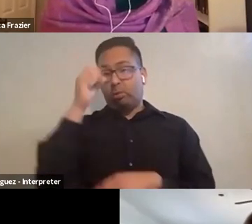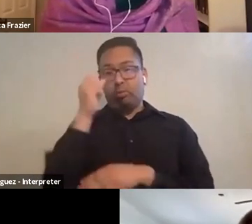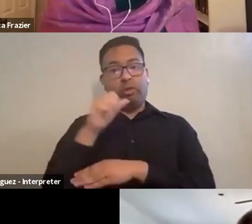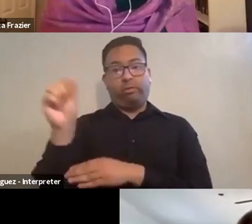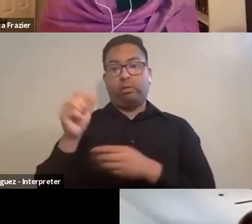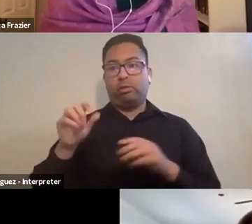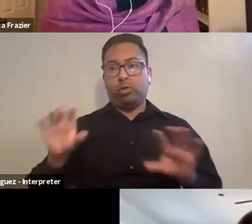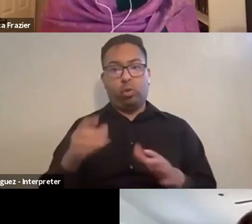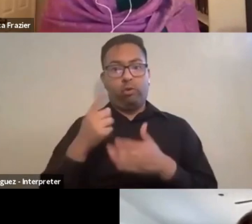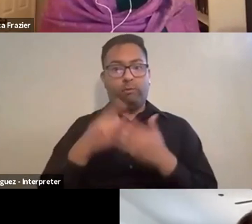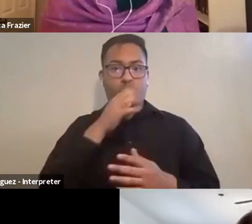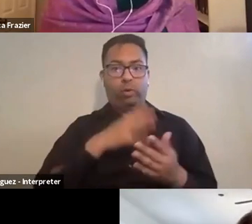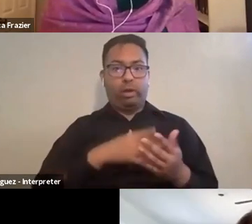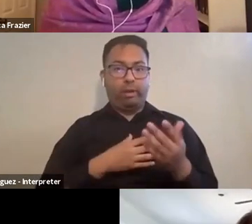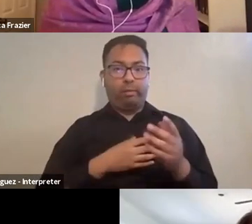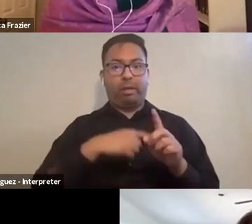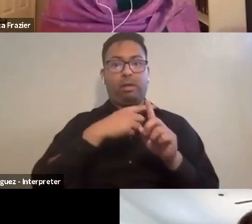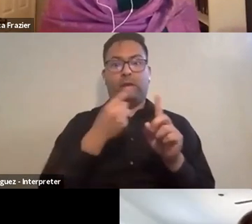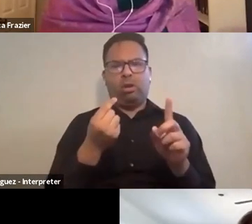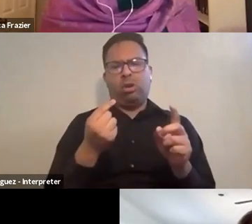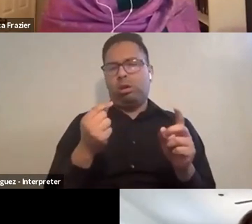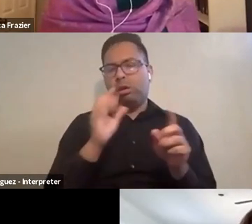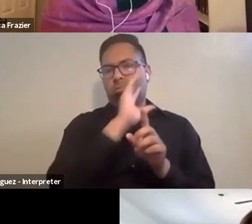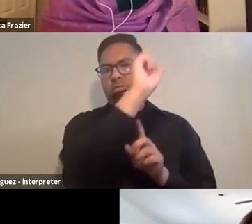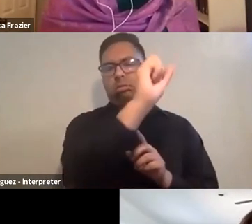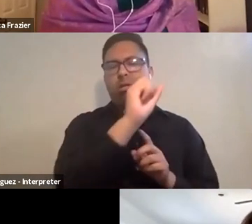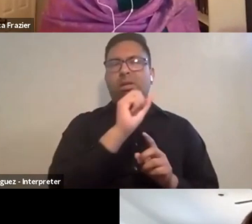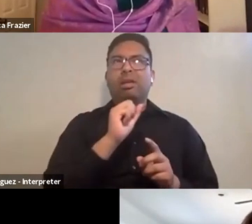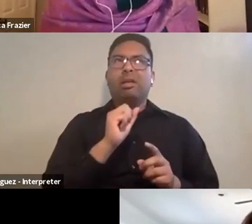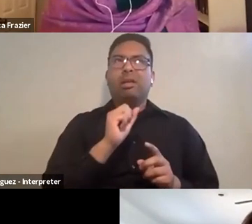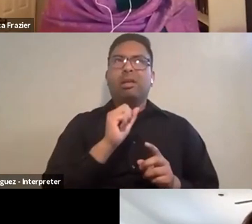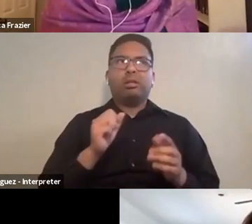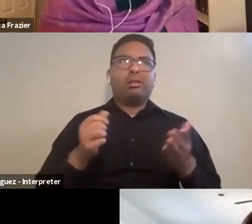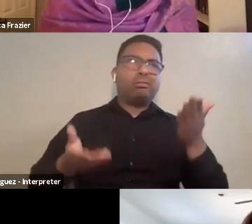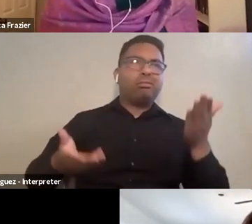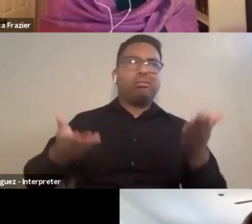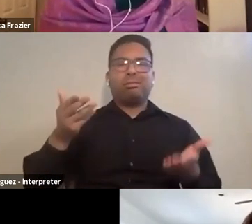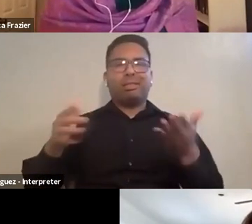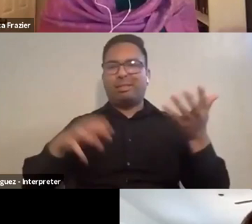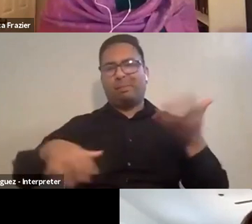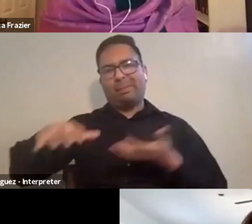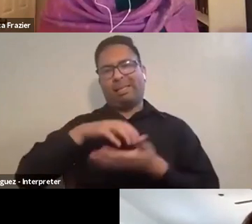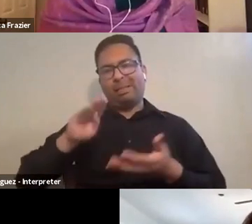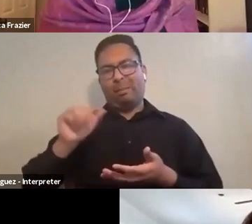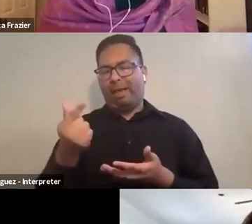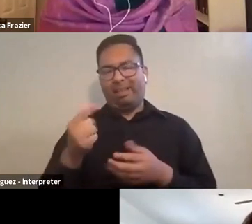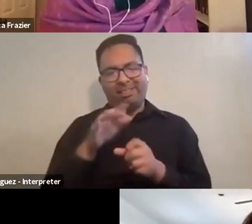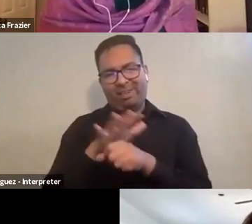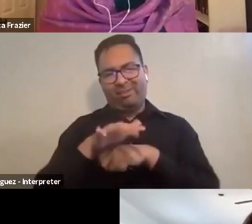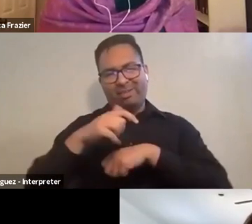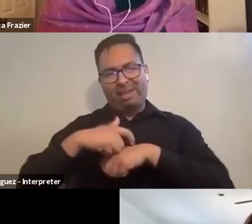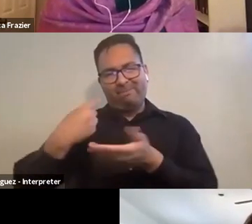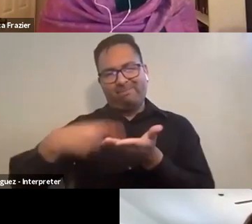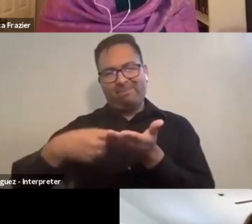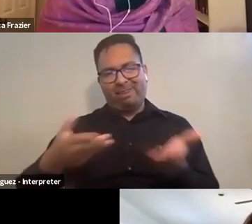are extraordinary. So it's a mixed bag. And of course, there's not enough time to address it here. I do want to say that I